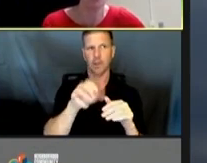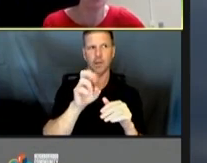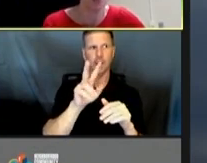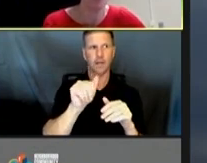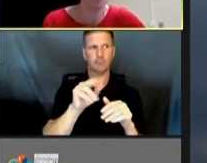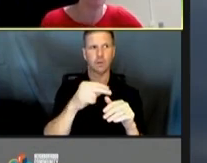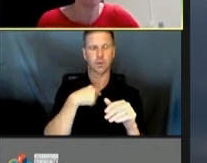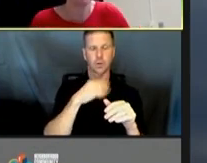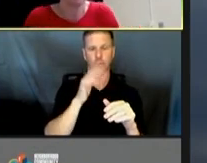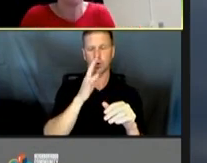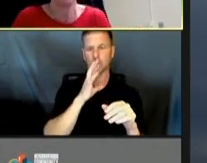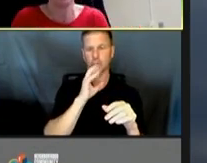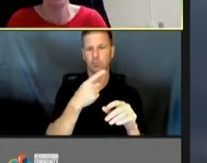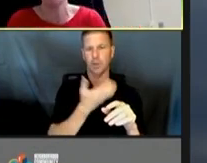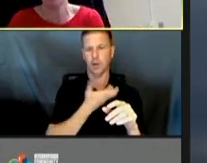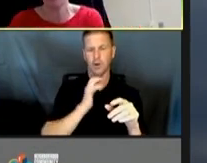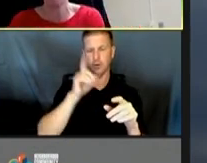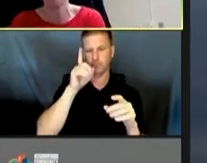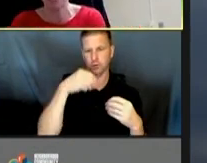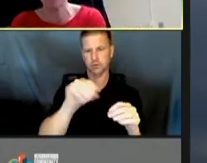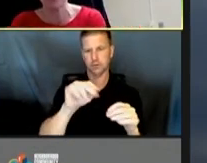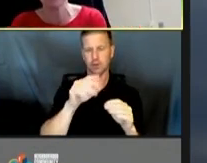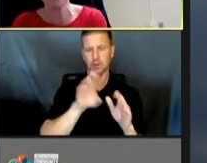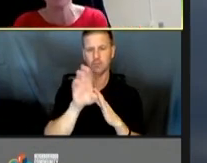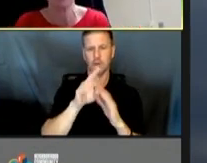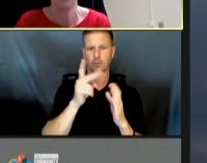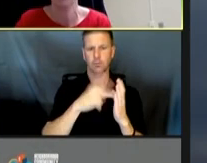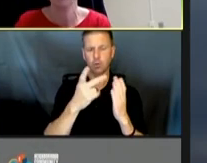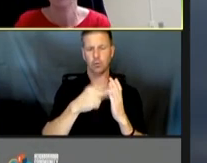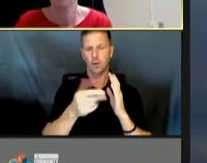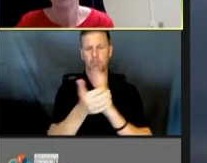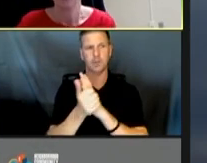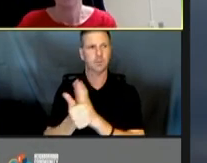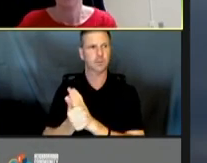going to talk about our for sale development program amendments.